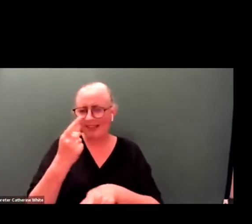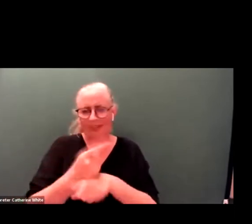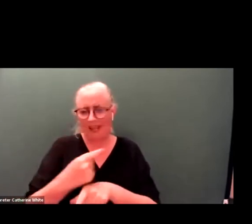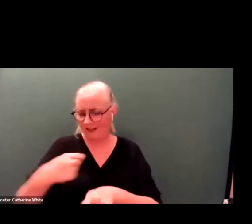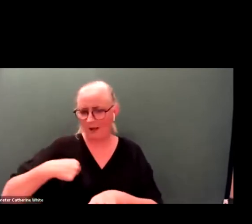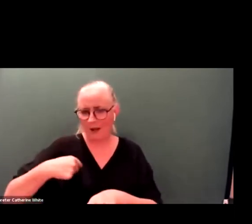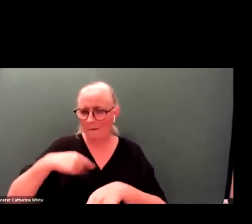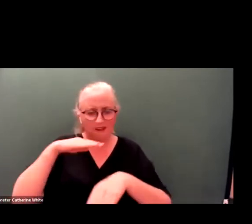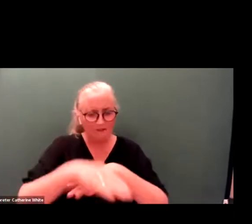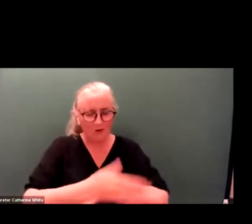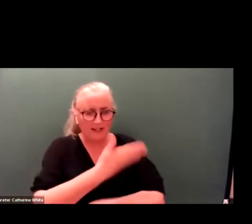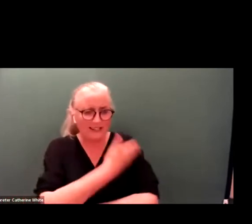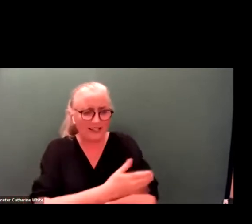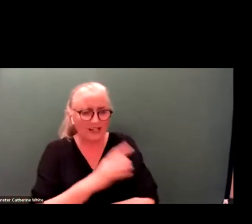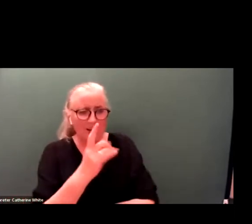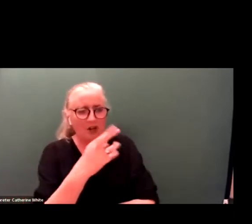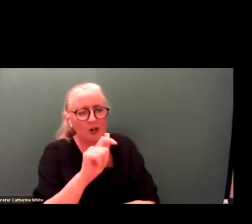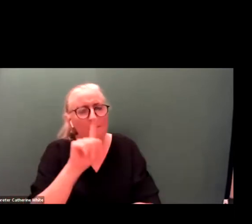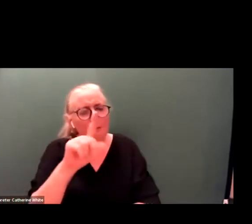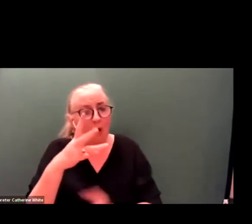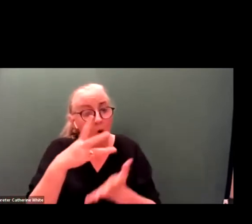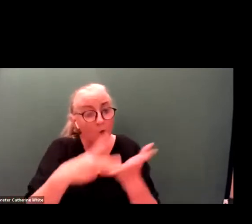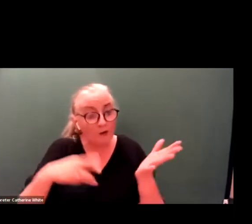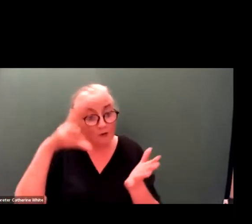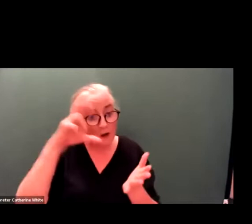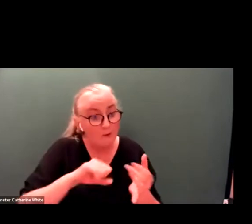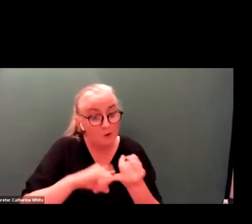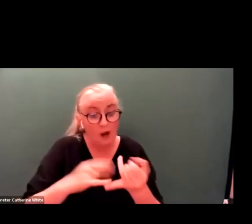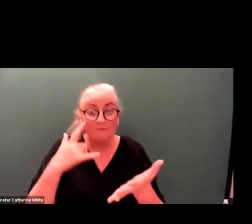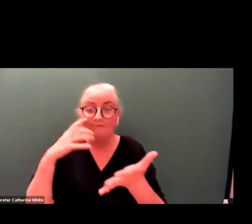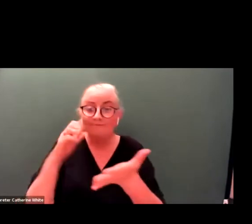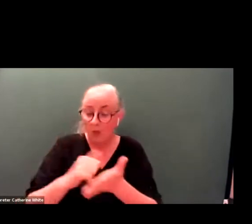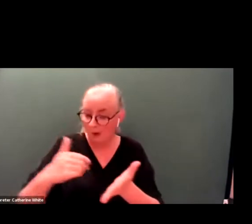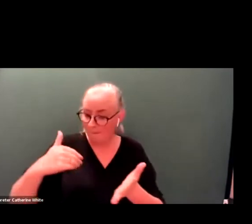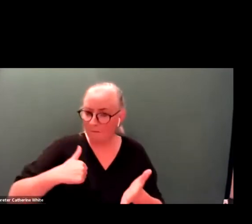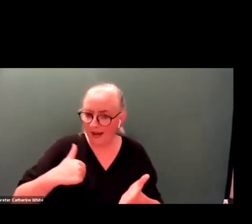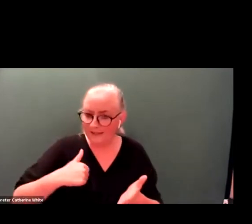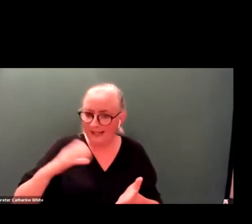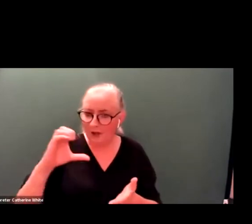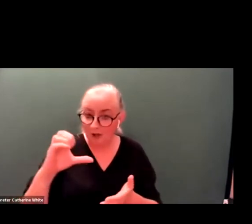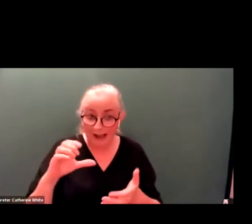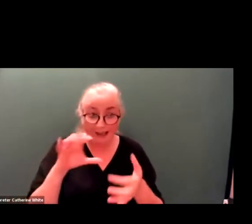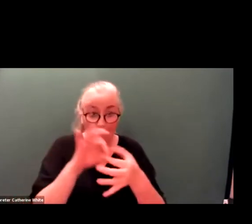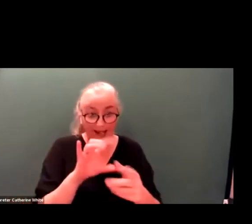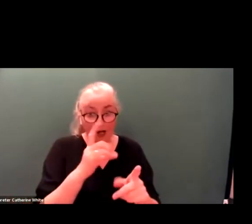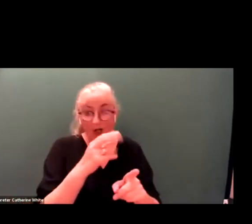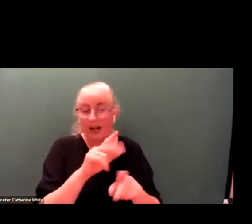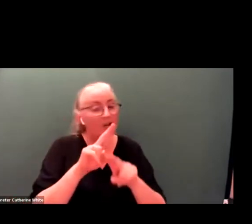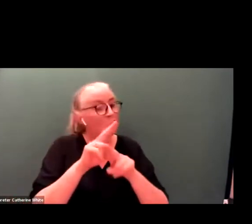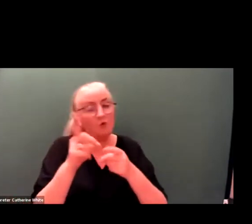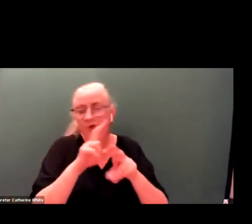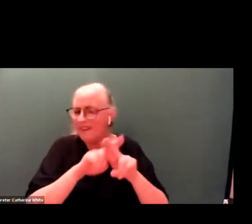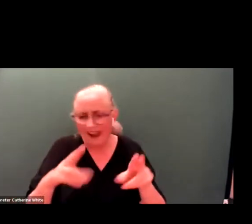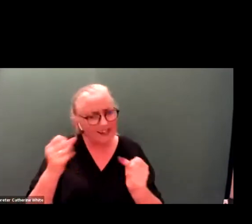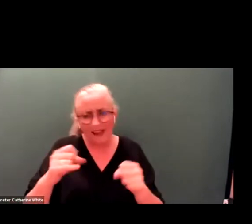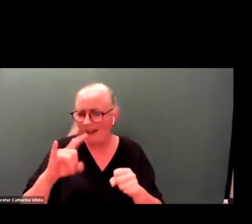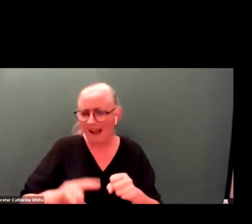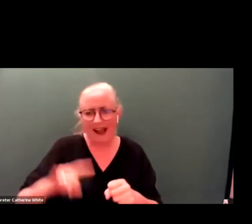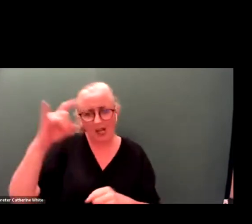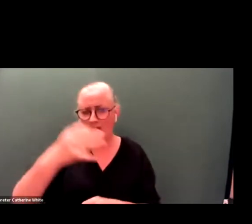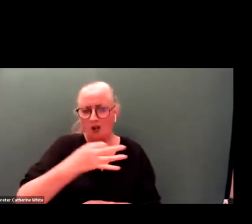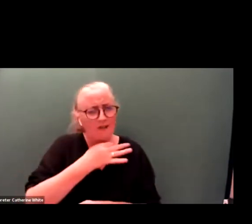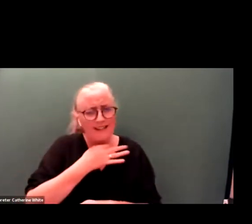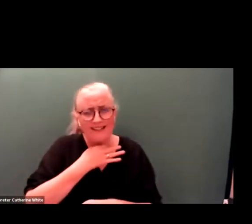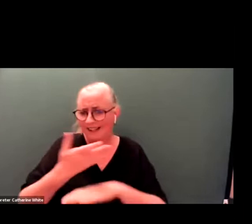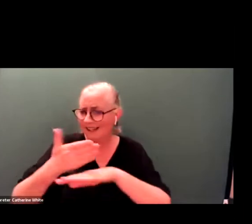starting HRT. It's worth remembering that women diagnosed with breast cancer whilst on HRT do not have a higher risk of death than those diagnosed with breast